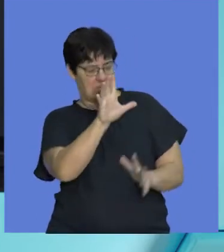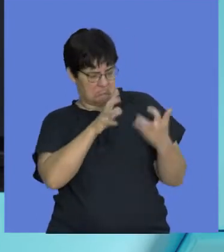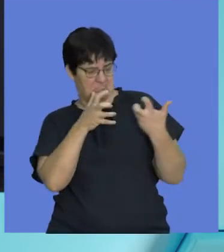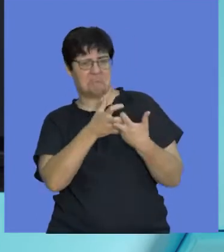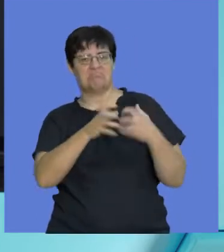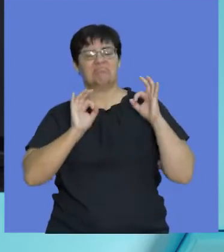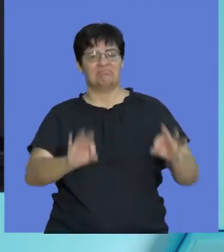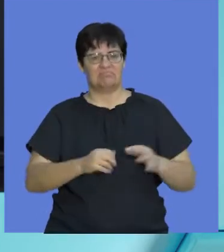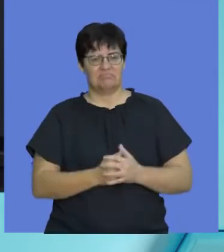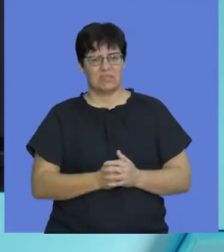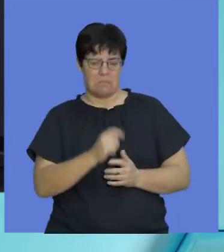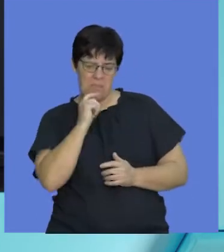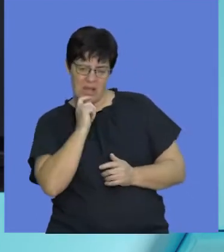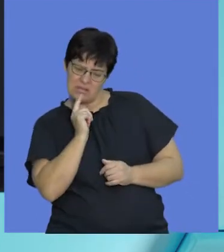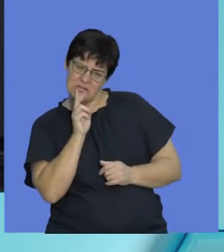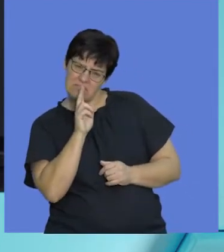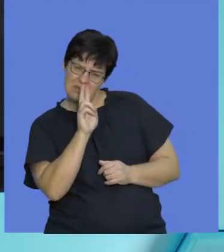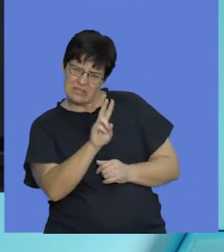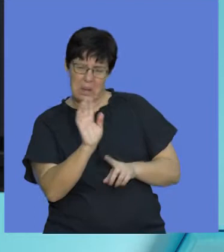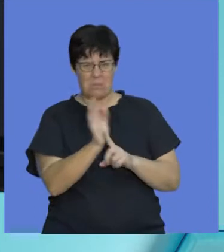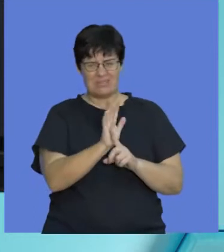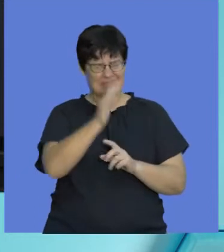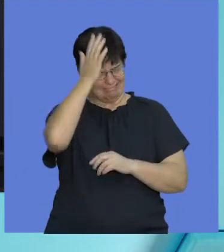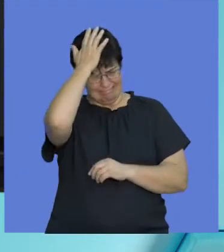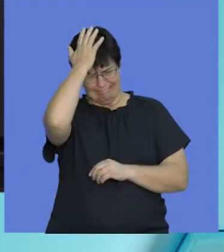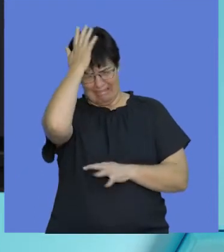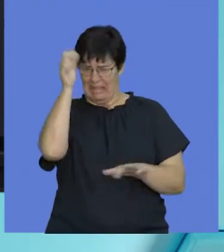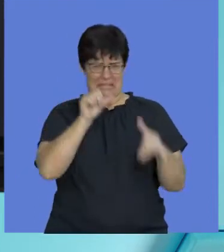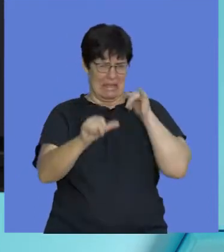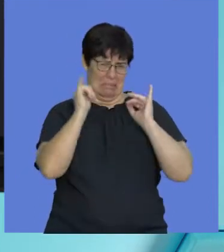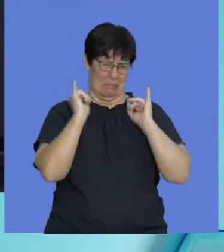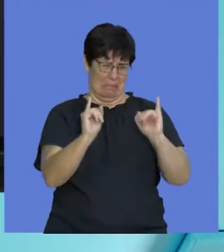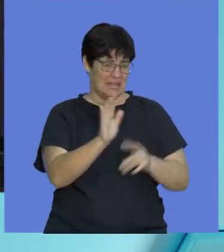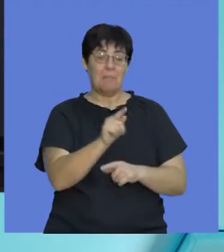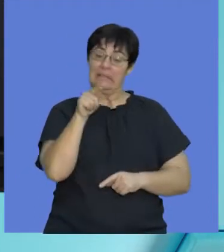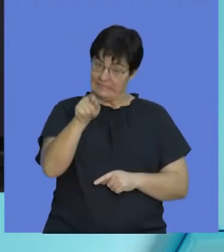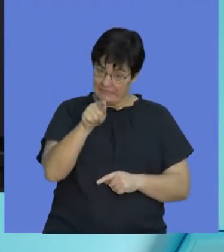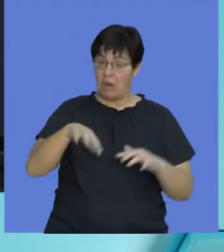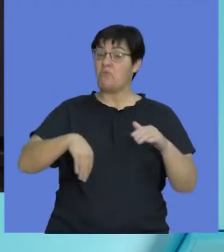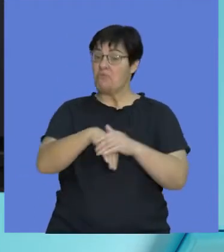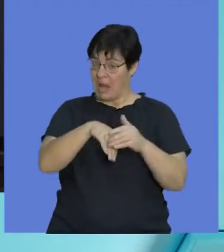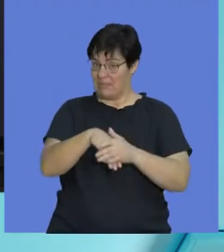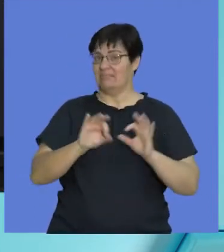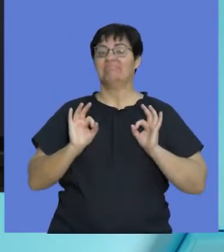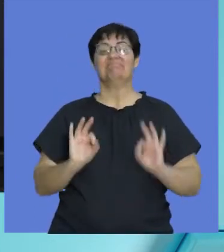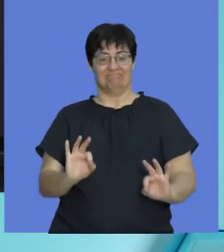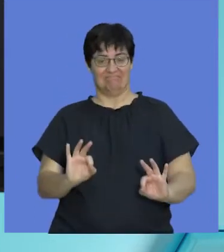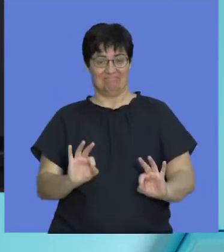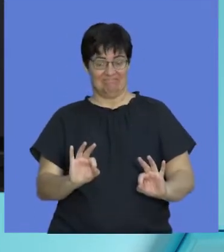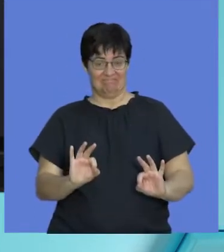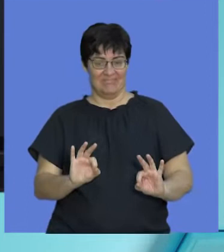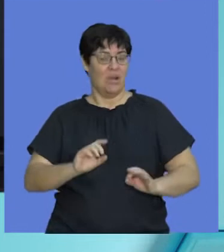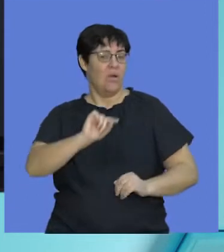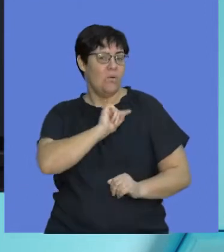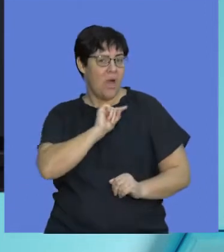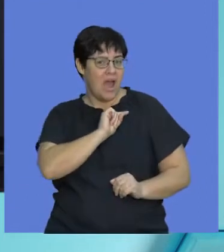I have to be careful when I watch movies, because I go, oh, the science is bad. But it's all right. This one's not bad, because